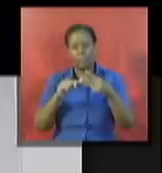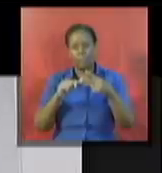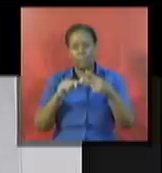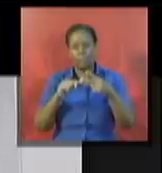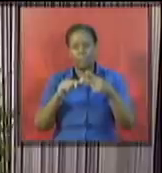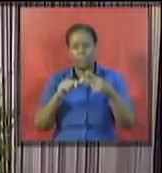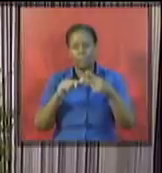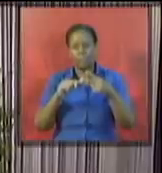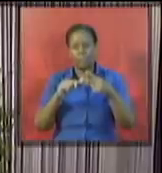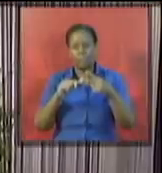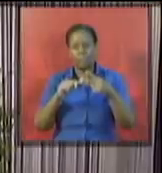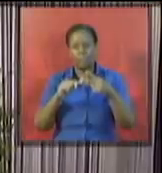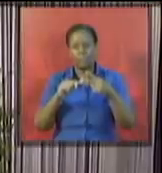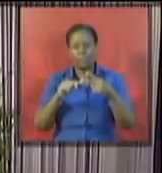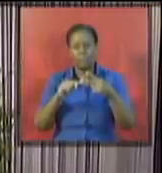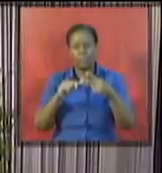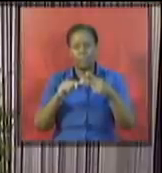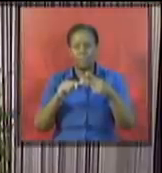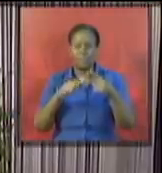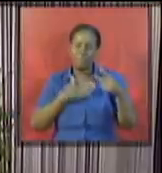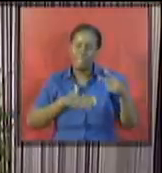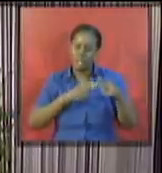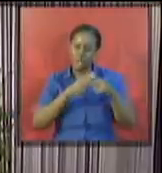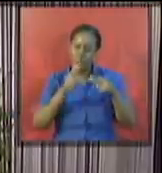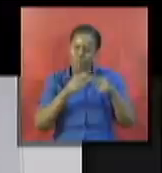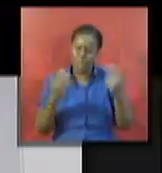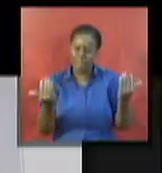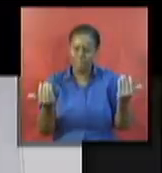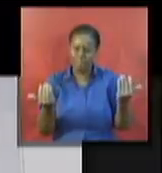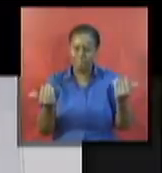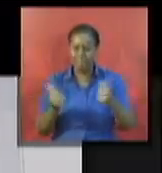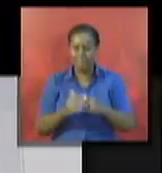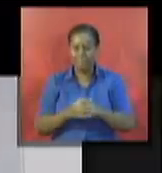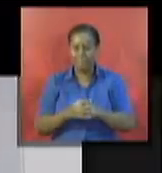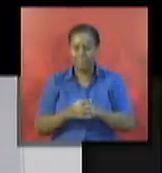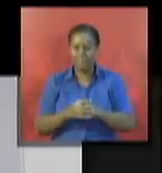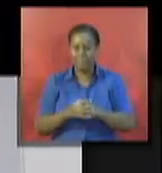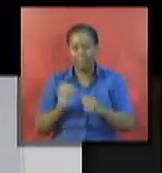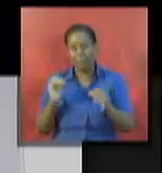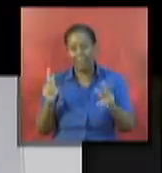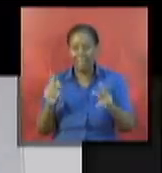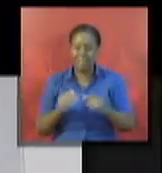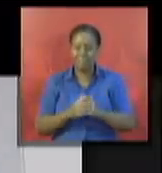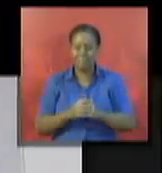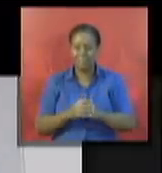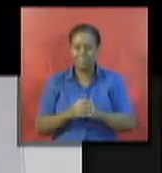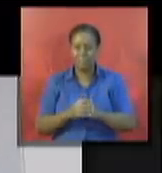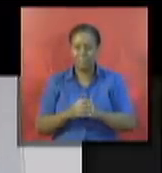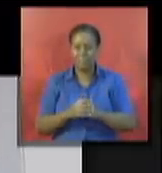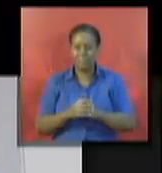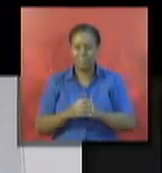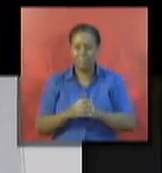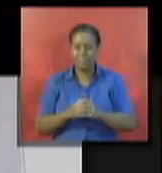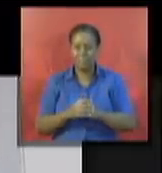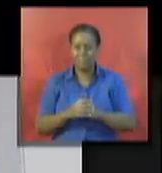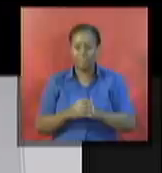let's be brief. Yeah. Forget the long All right. run-up. All right, cool. So what is going to be our next step